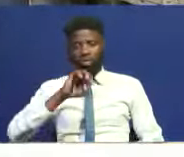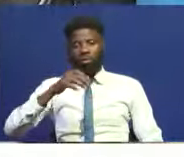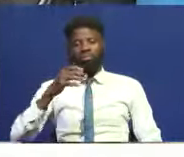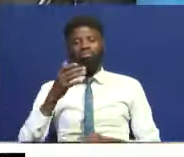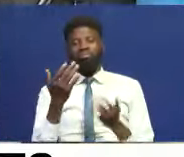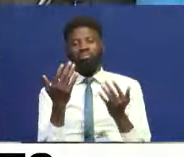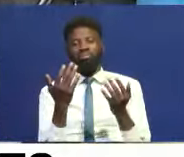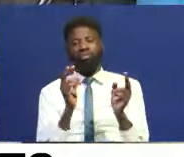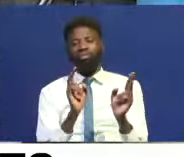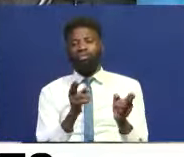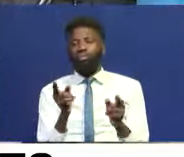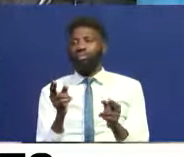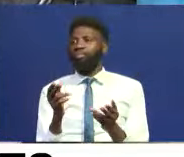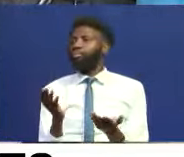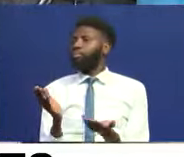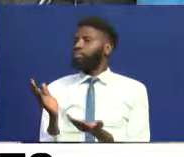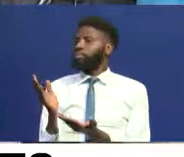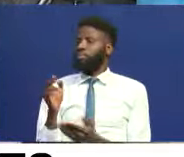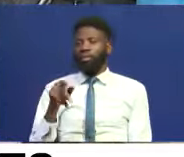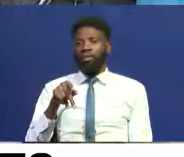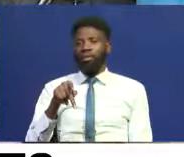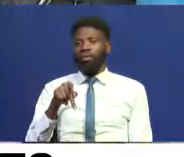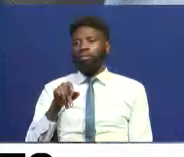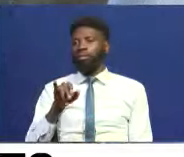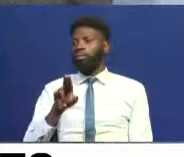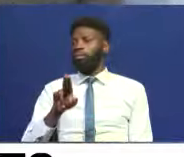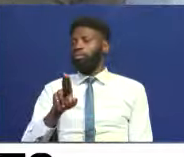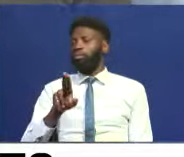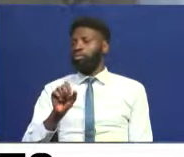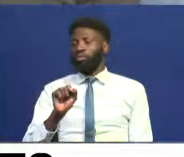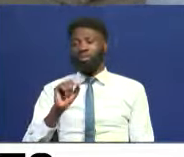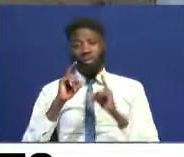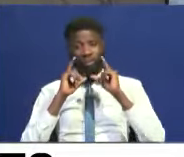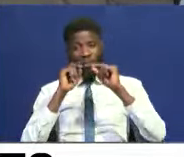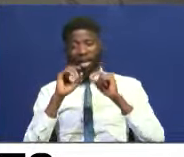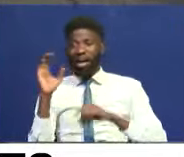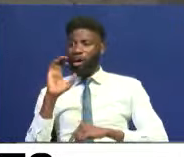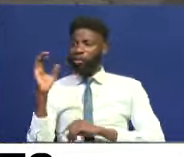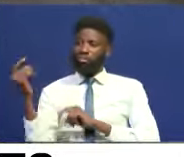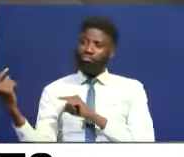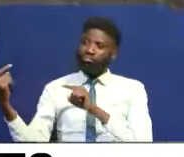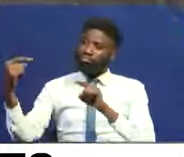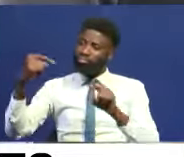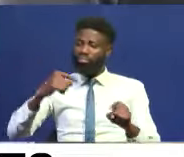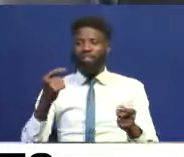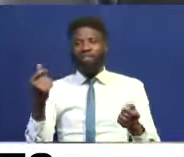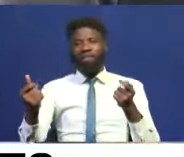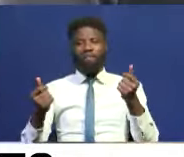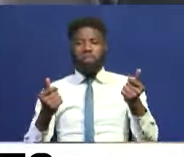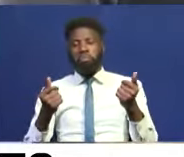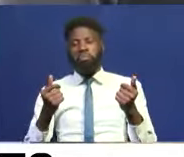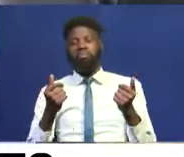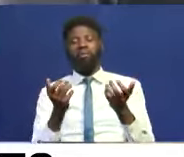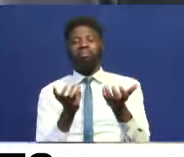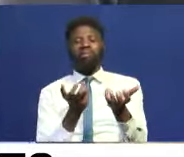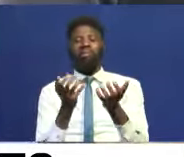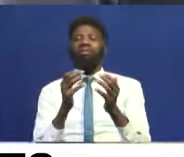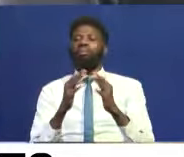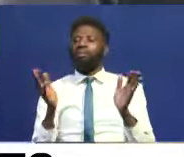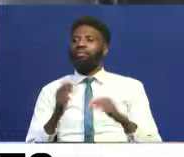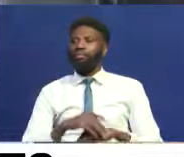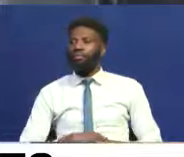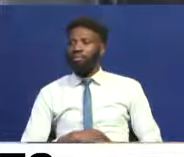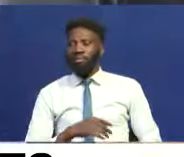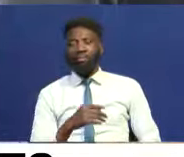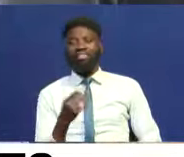Pius Mbivia Shushaina said client turnout is still low even as businesses were reopened. In fact, the whole day hakuna kitu